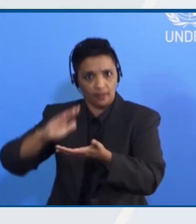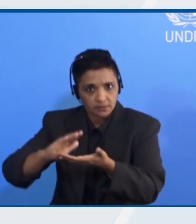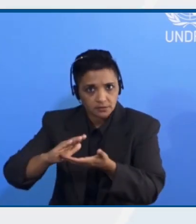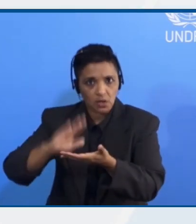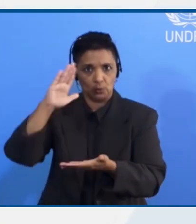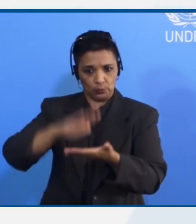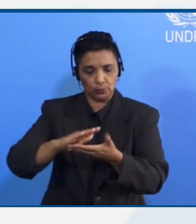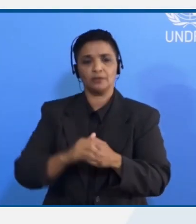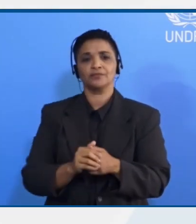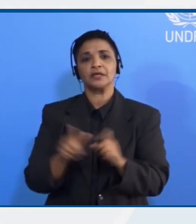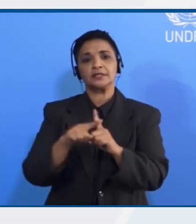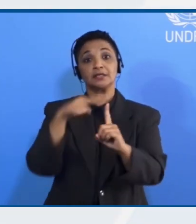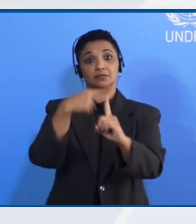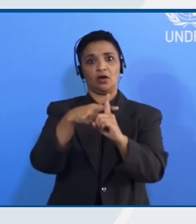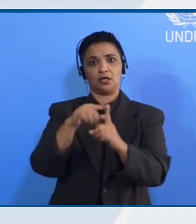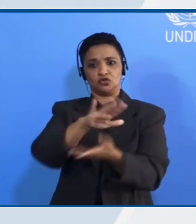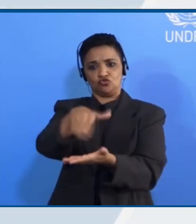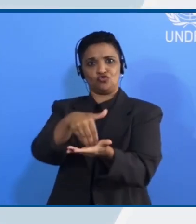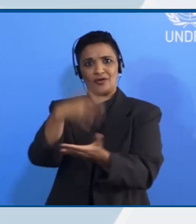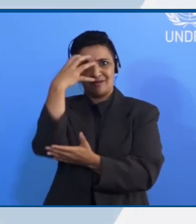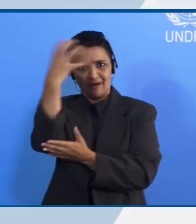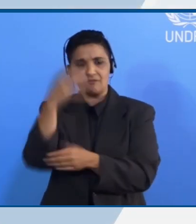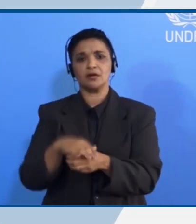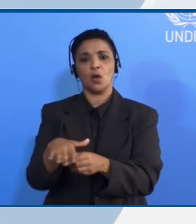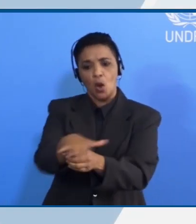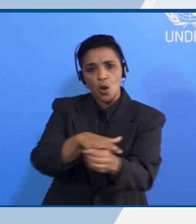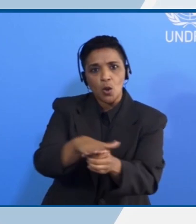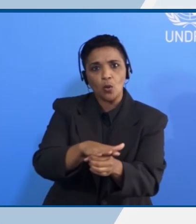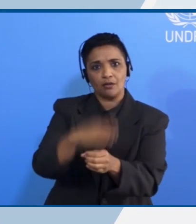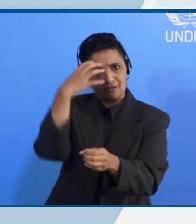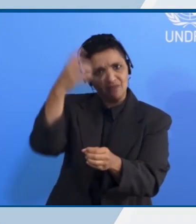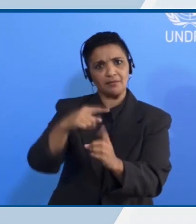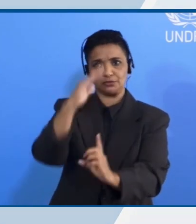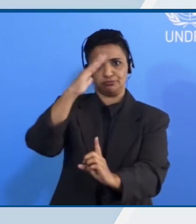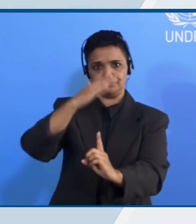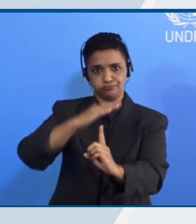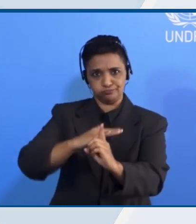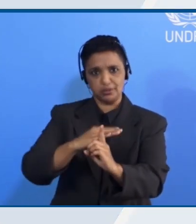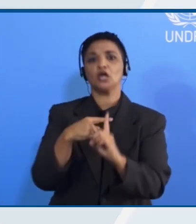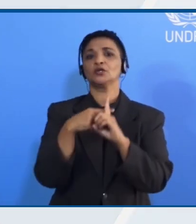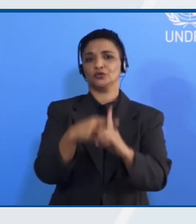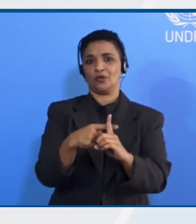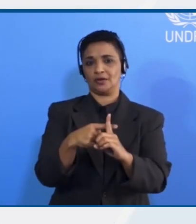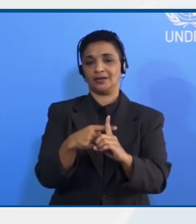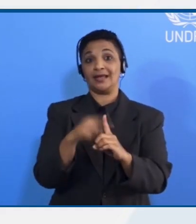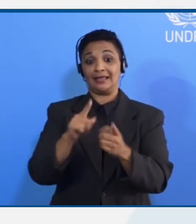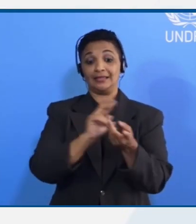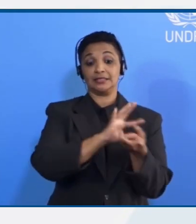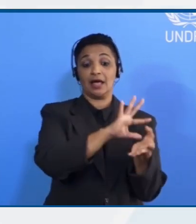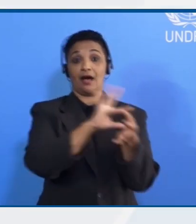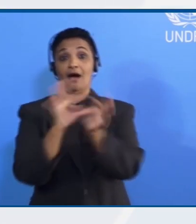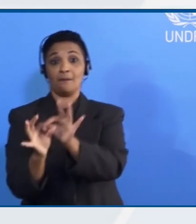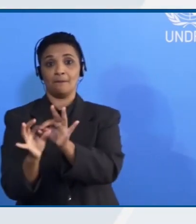to targets at the central government level, at the local government level, and that is translated into